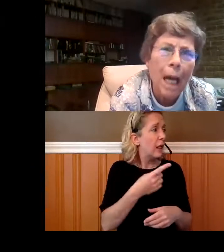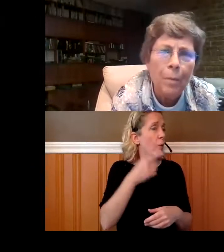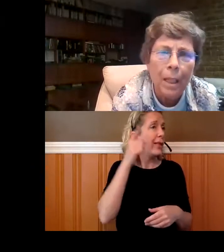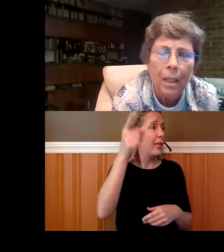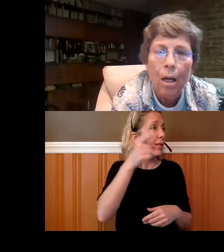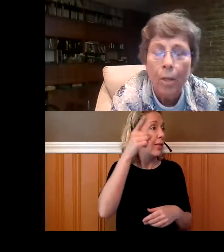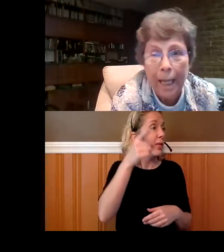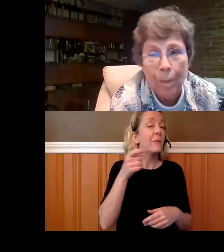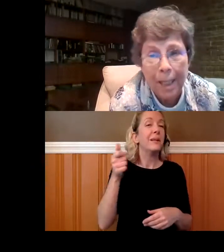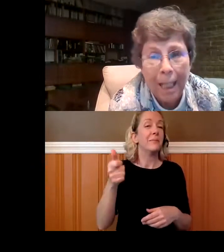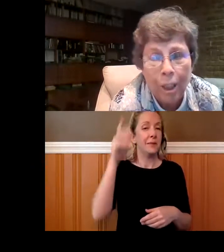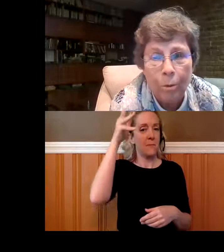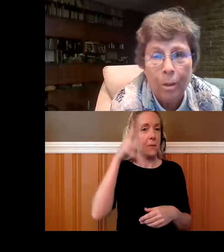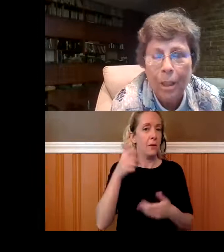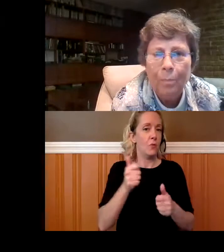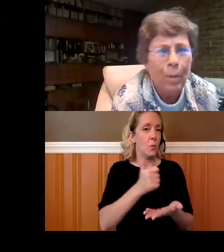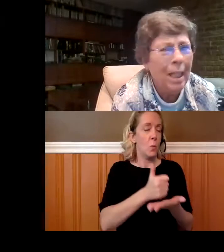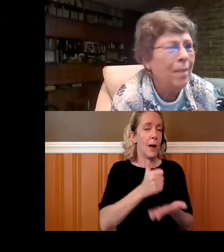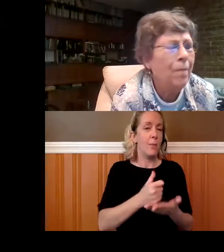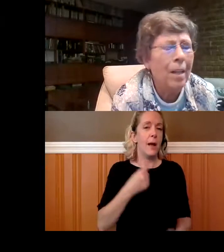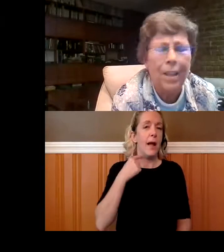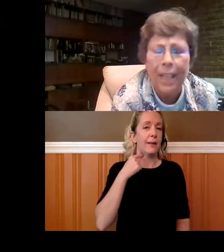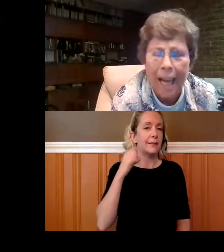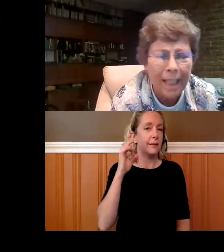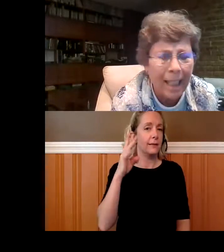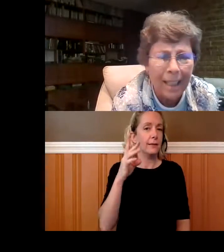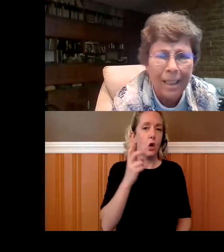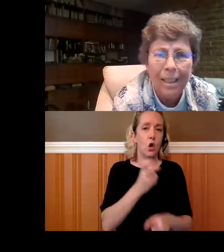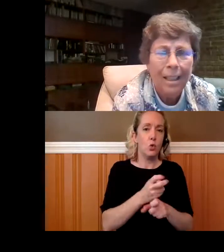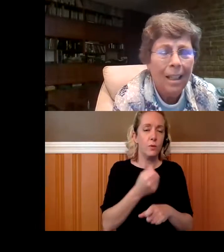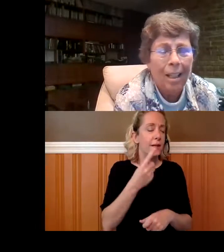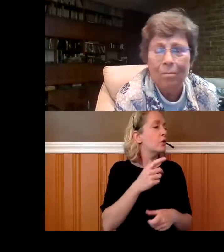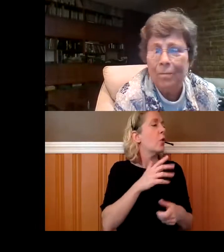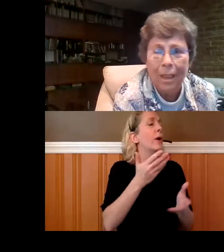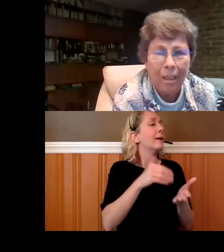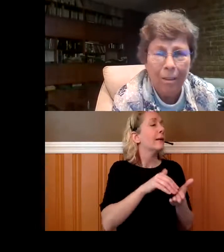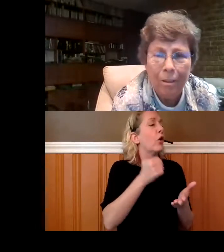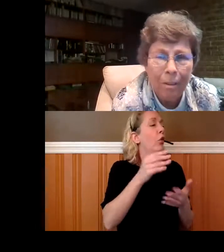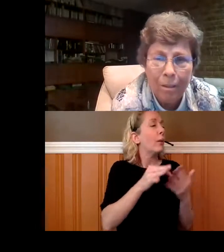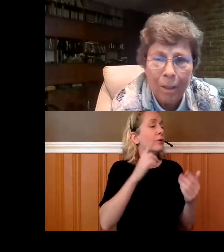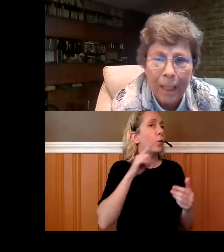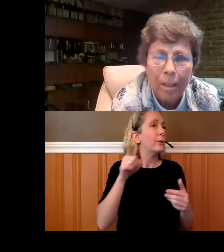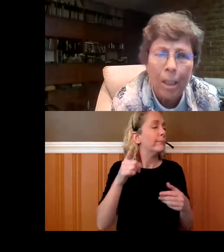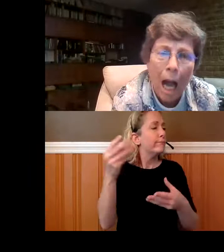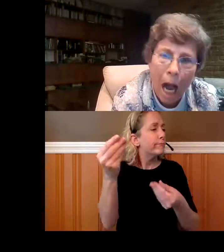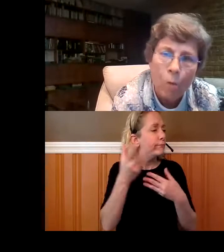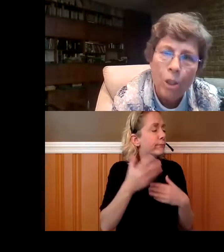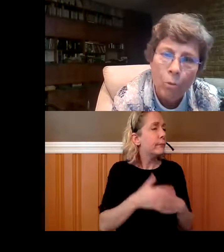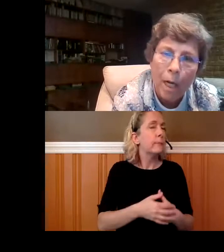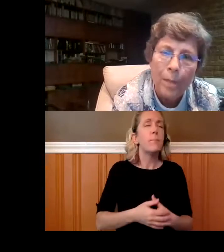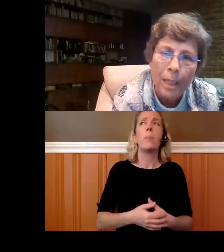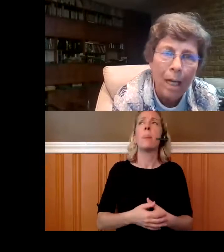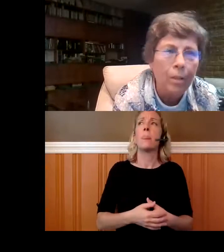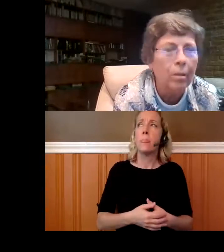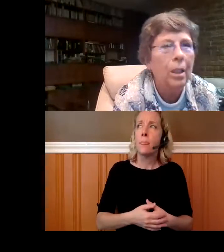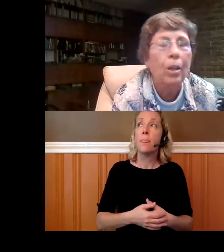thick accent, you couldn't hear it. So how would you want him to tell you? Or would you want him to help? He didn't really